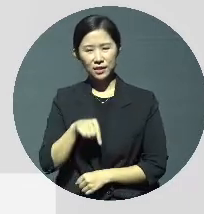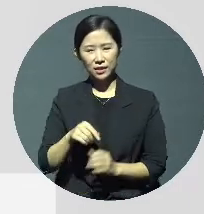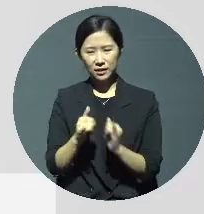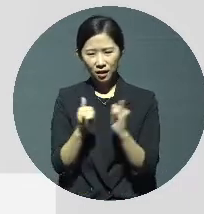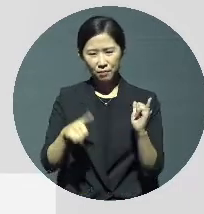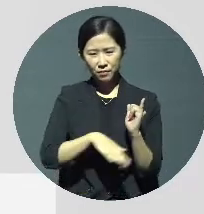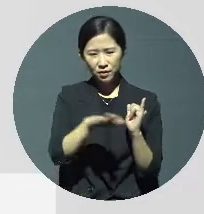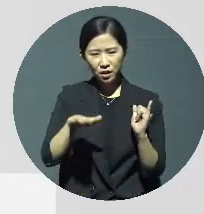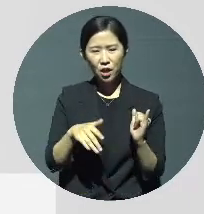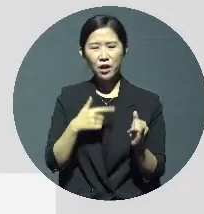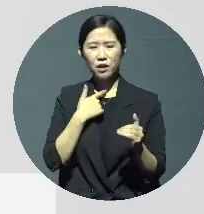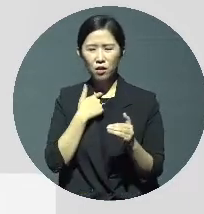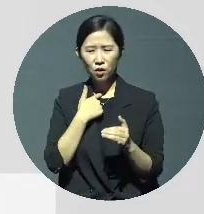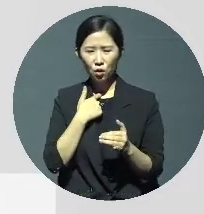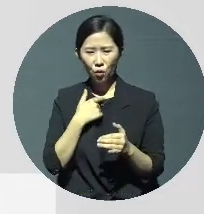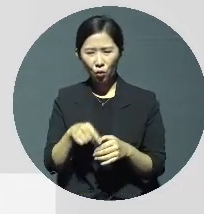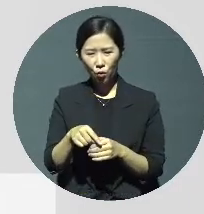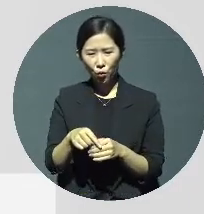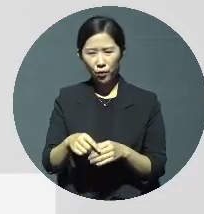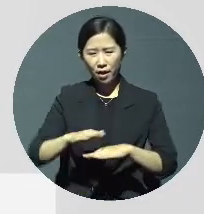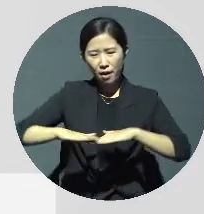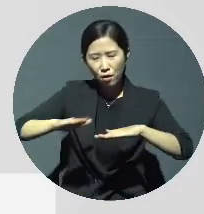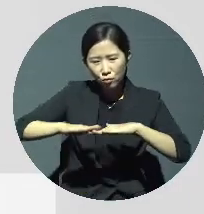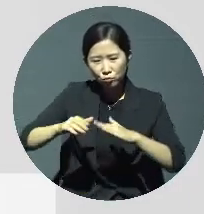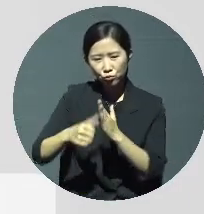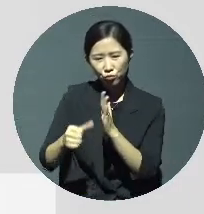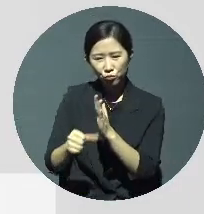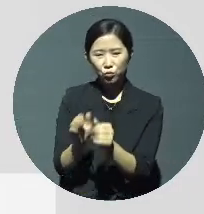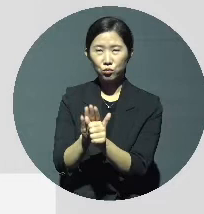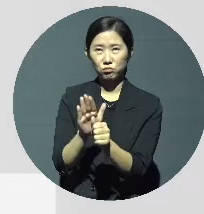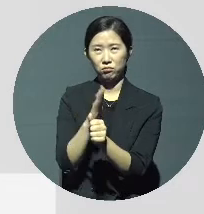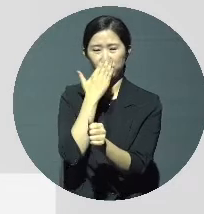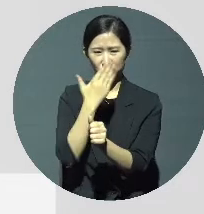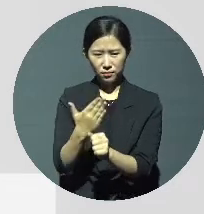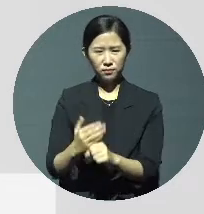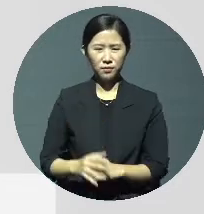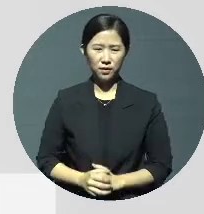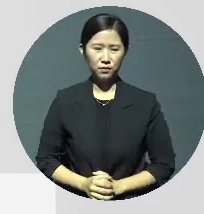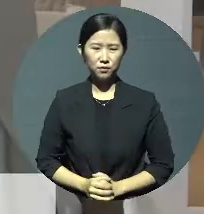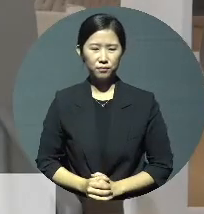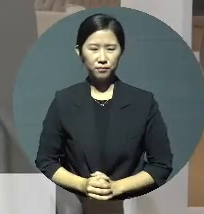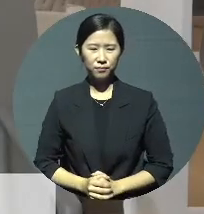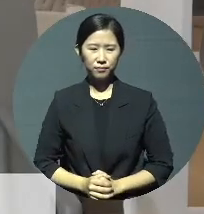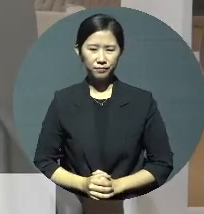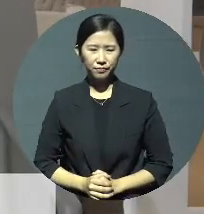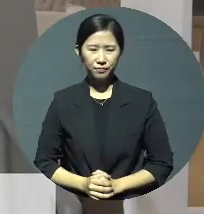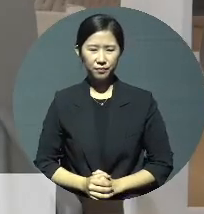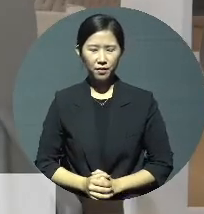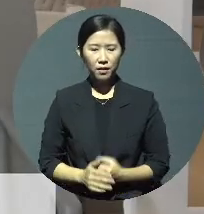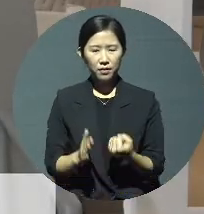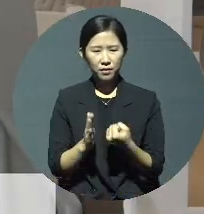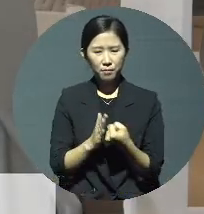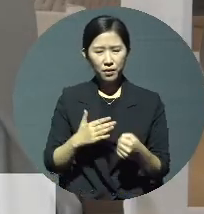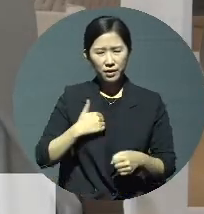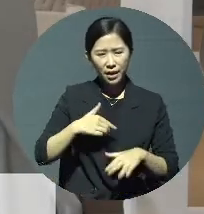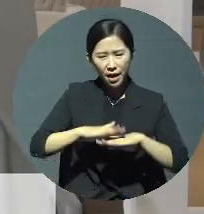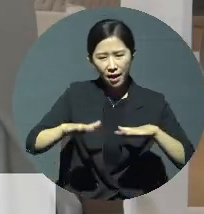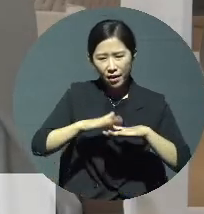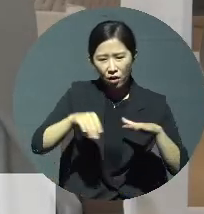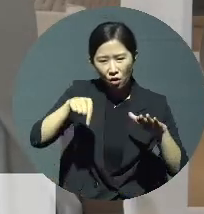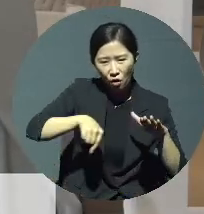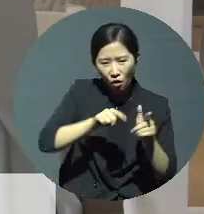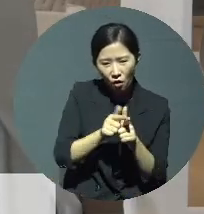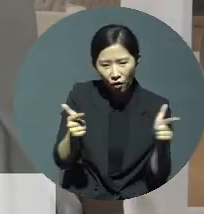made to measure and benefit the individual user much more greatly. The challenge we've still got